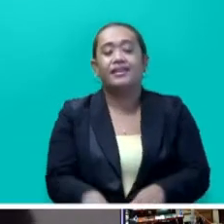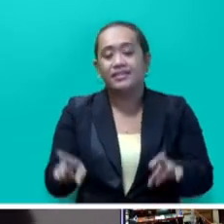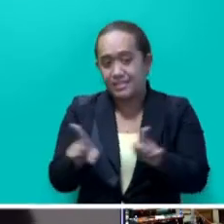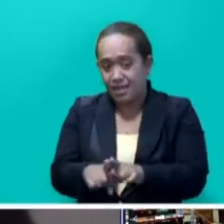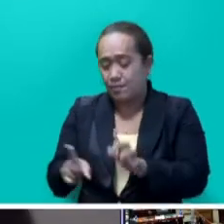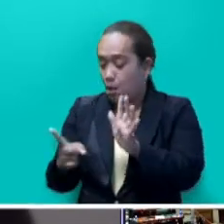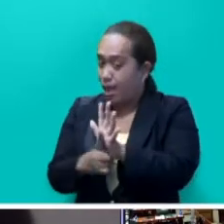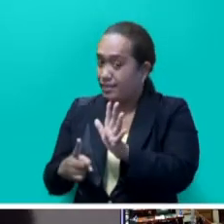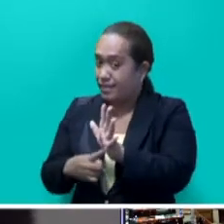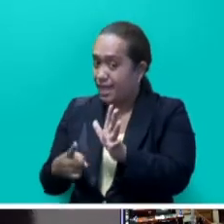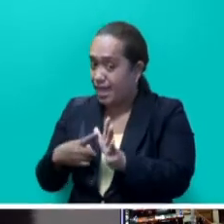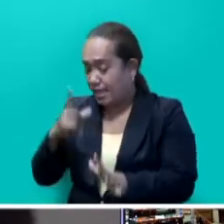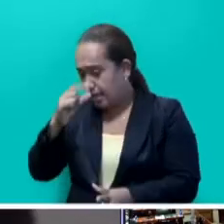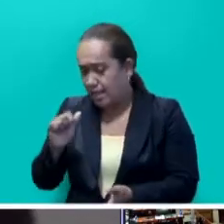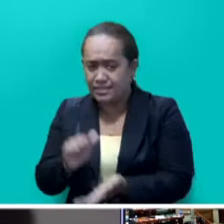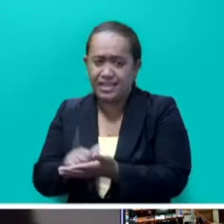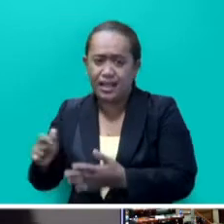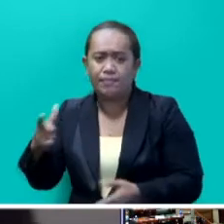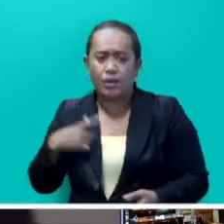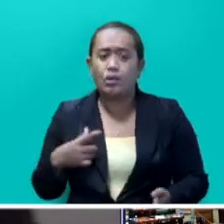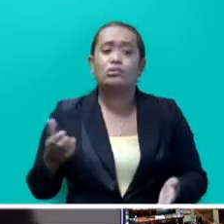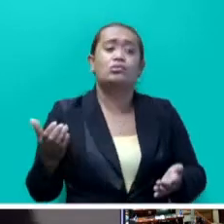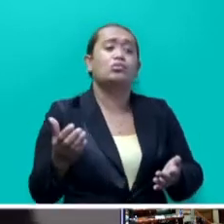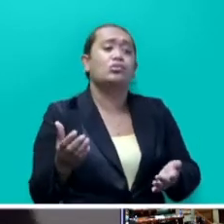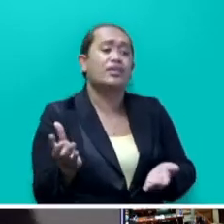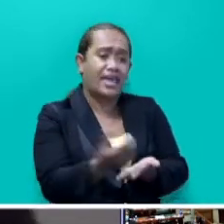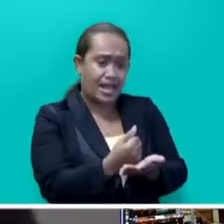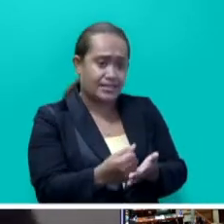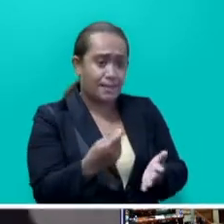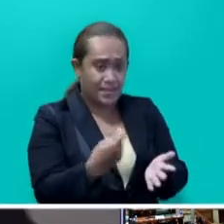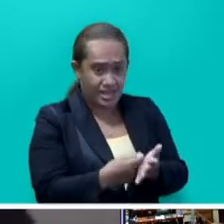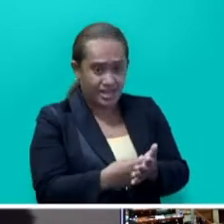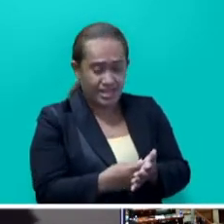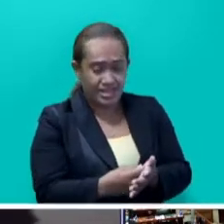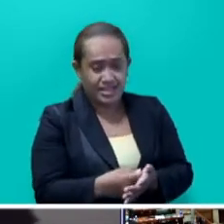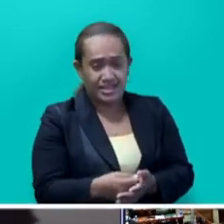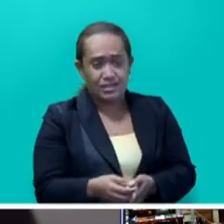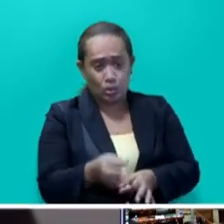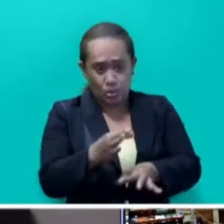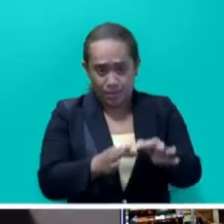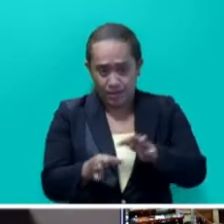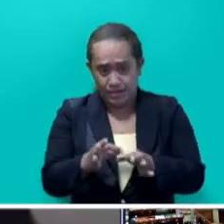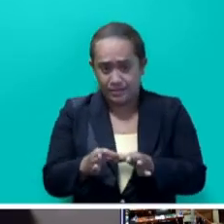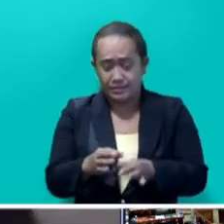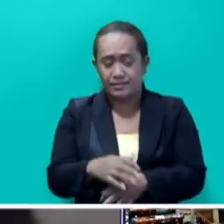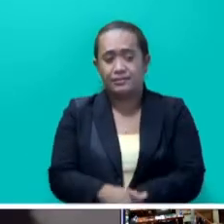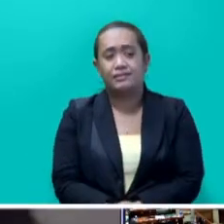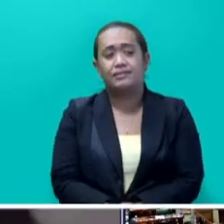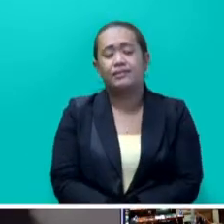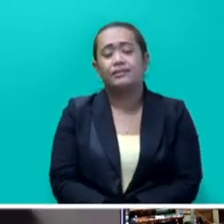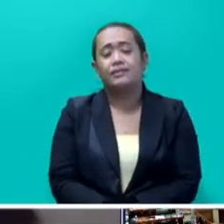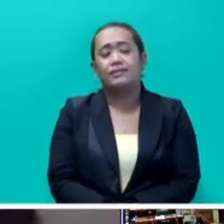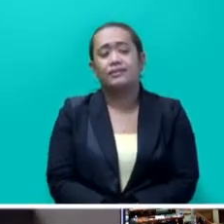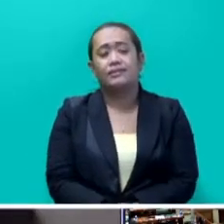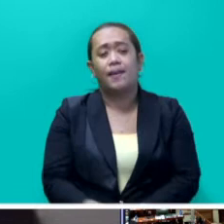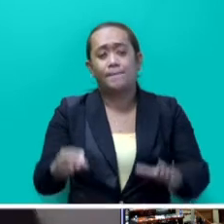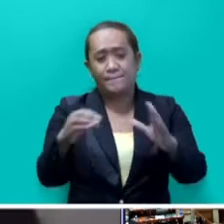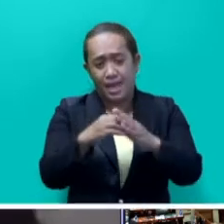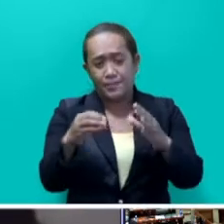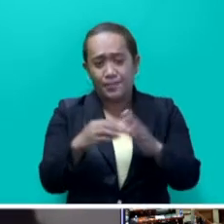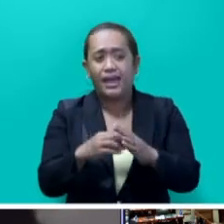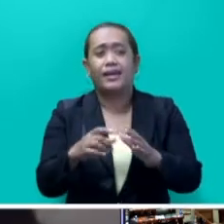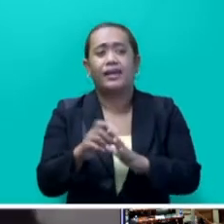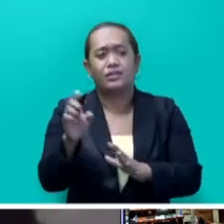And of course, there are things that will be addressed, and that will be if there's a bank that has a charge on it, etc. And one other thing she raised,